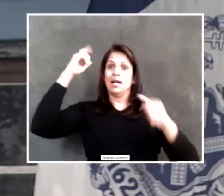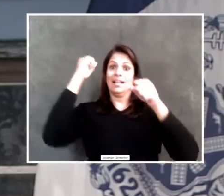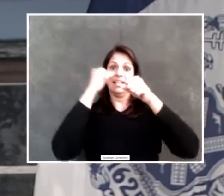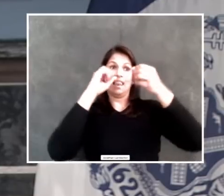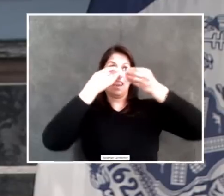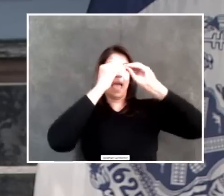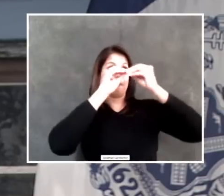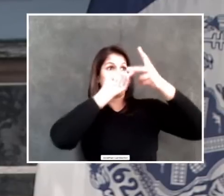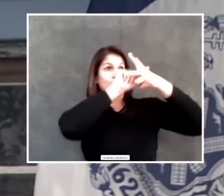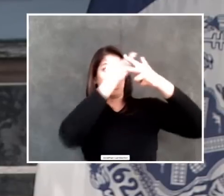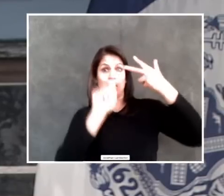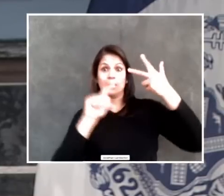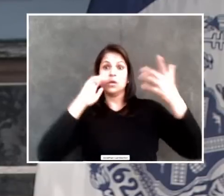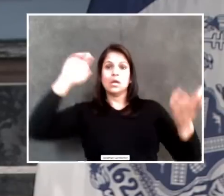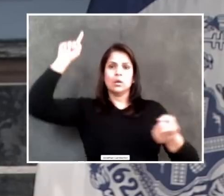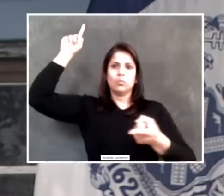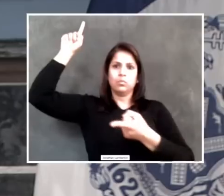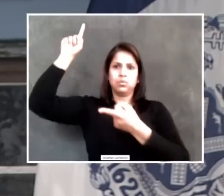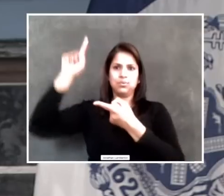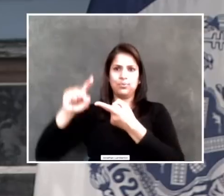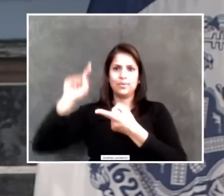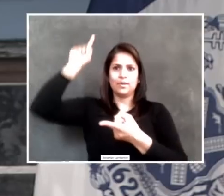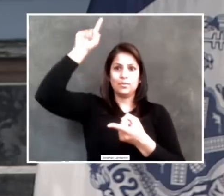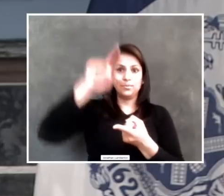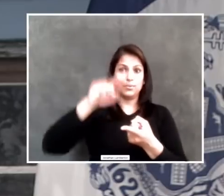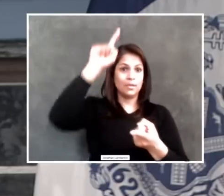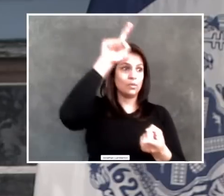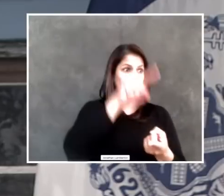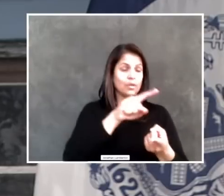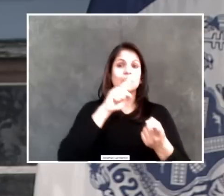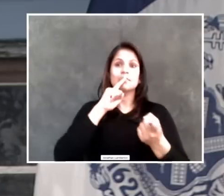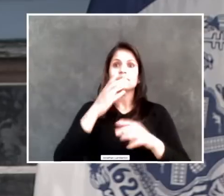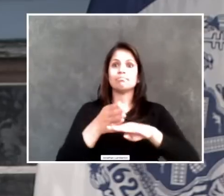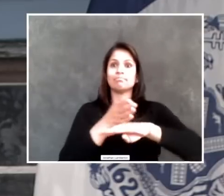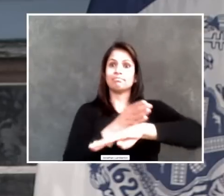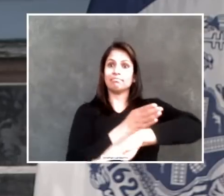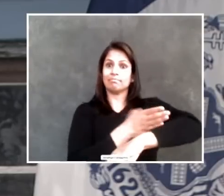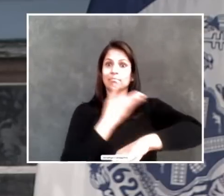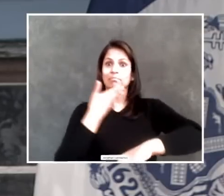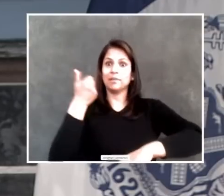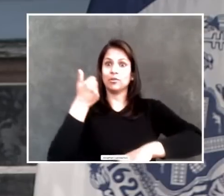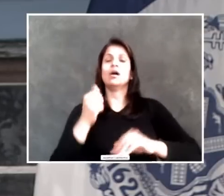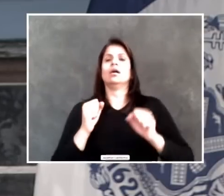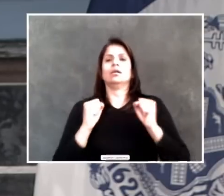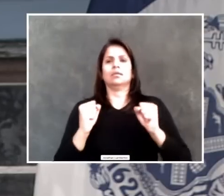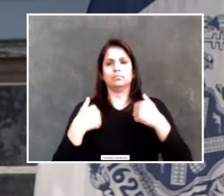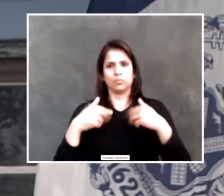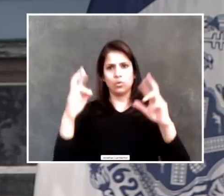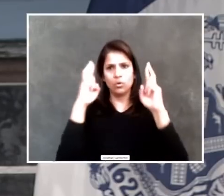really going on. So I say, let's state what I think is the truth. Yes, those deaths